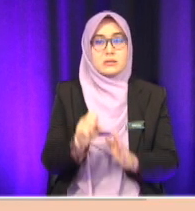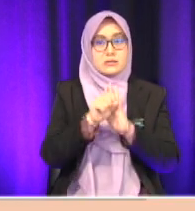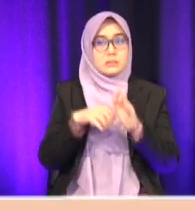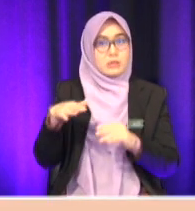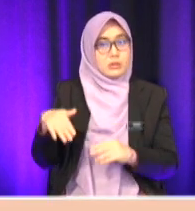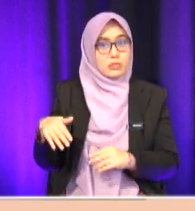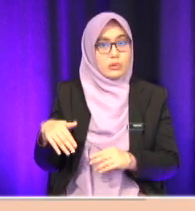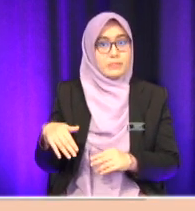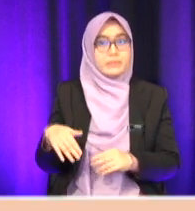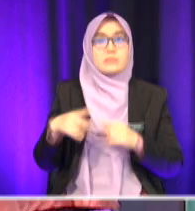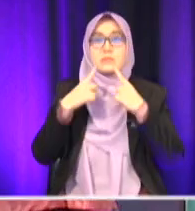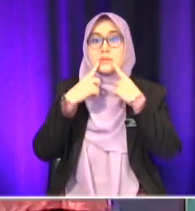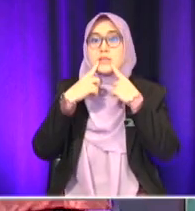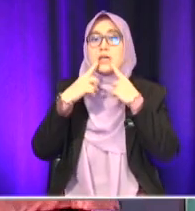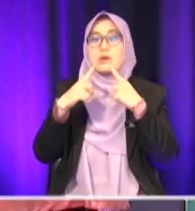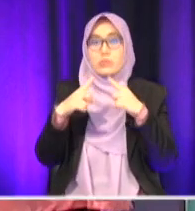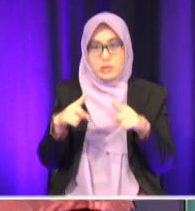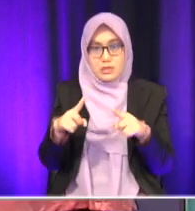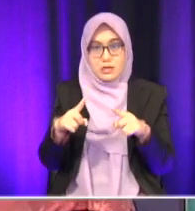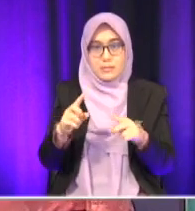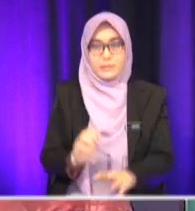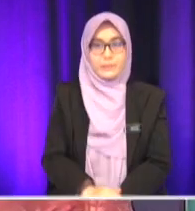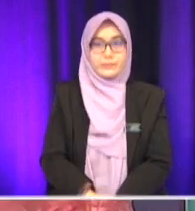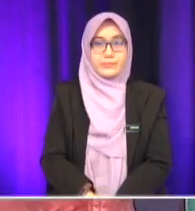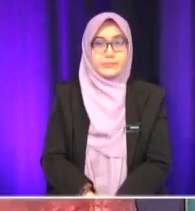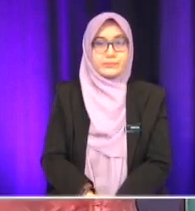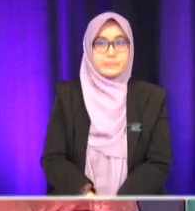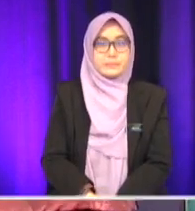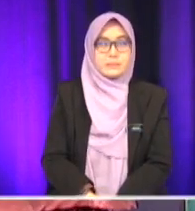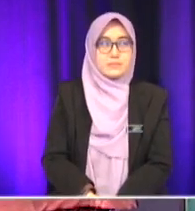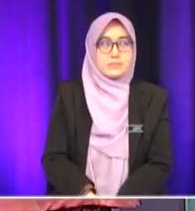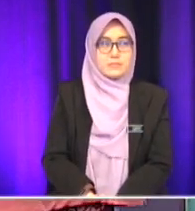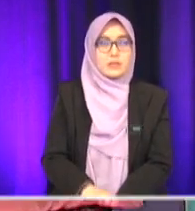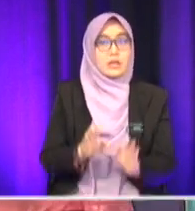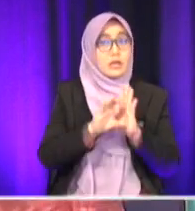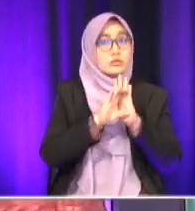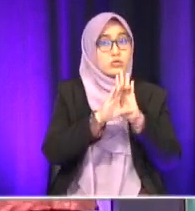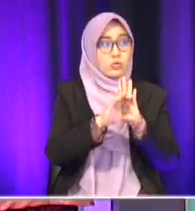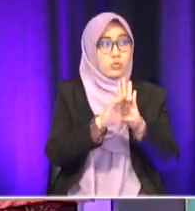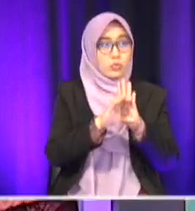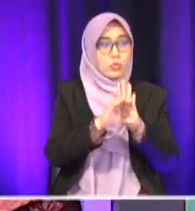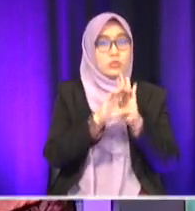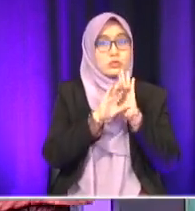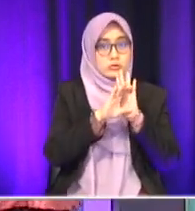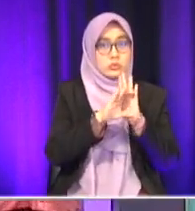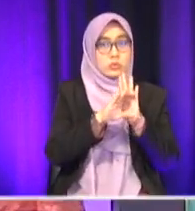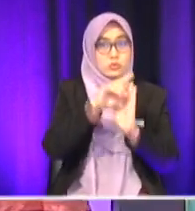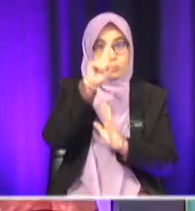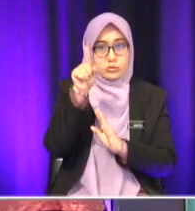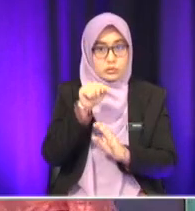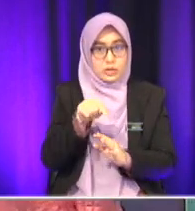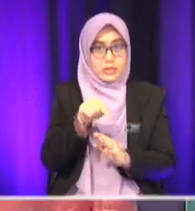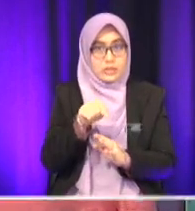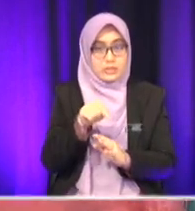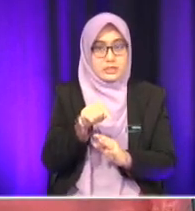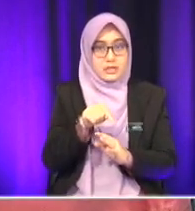your answer. Okay, so sample question for this one. This is the layout. Okay, the layout